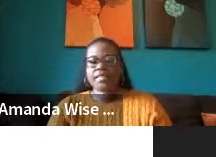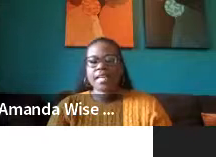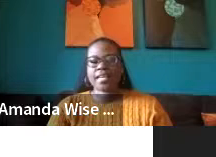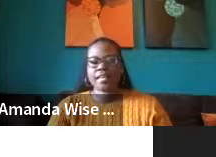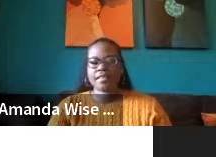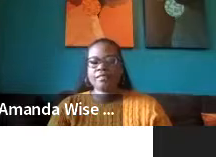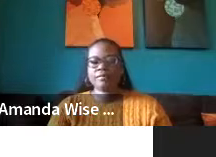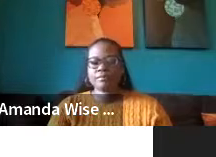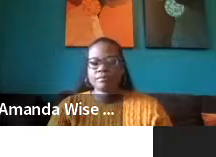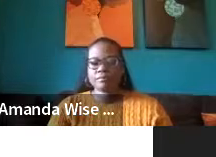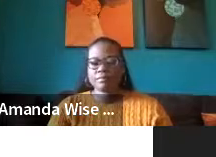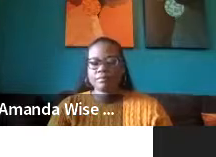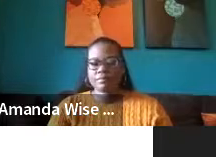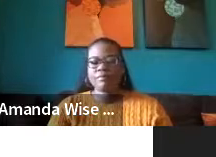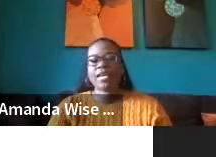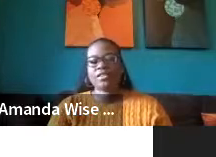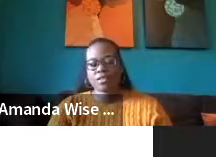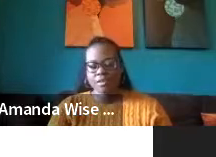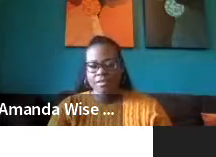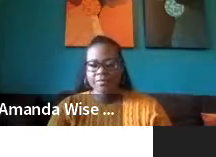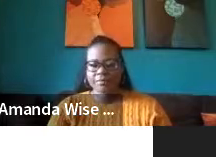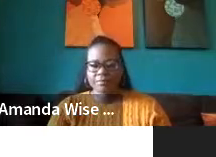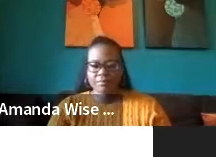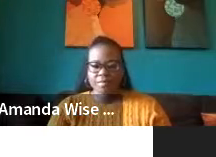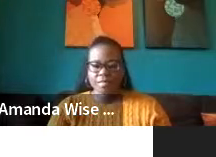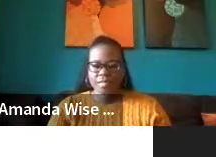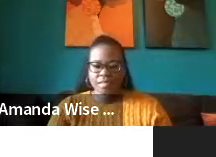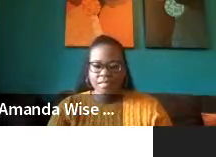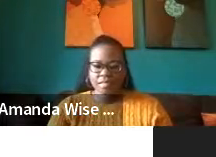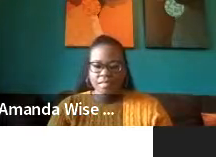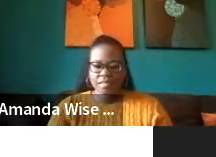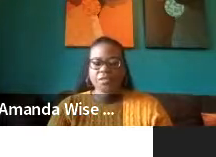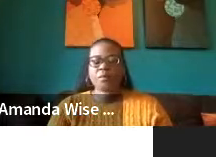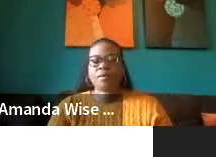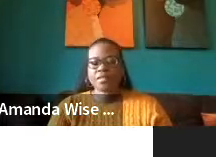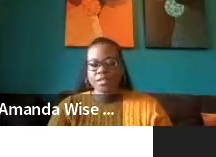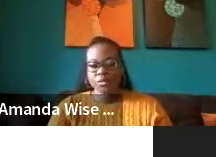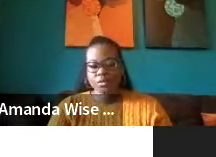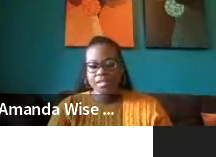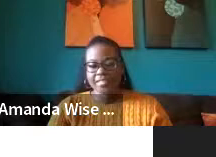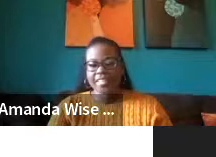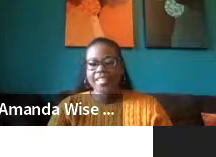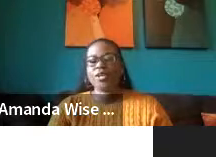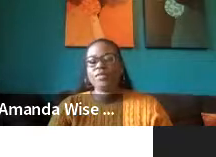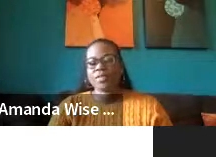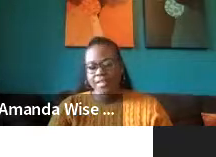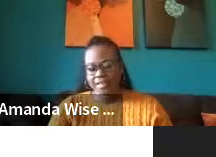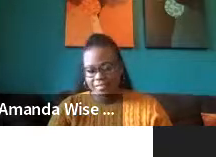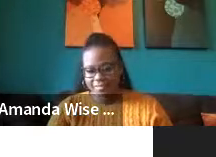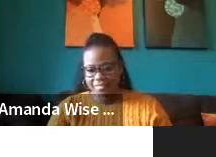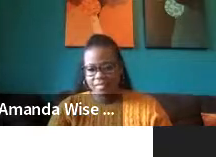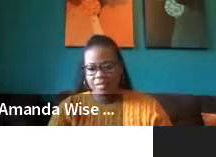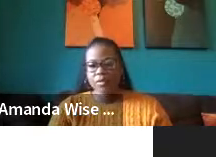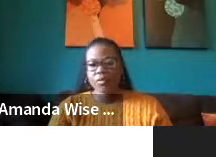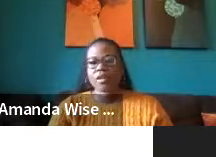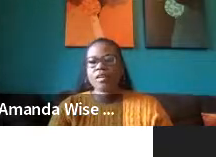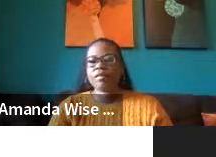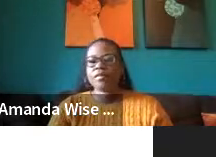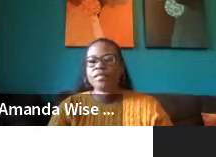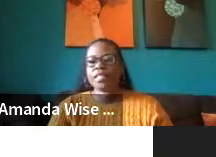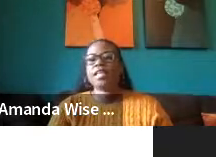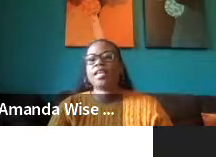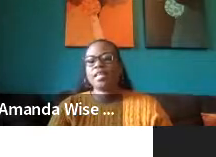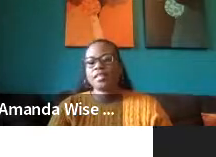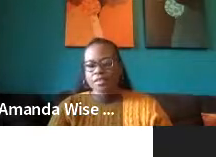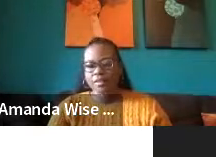Okay, somebody said IKEA, MasterCard. And there's a person who says hello there on all